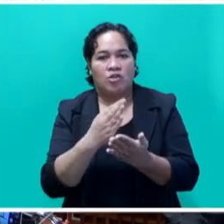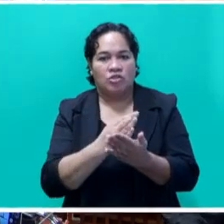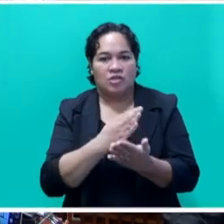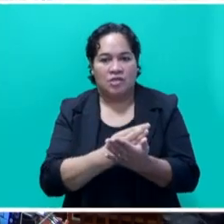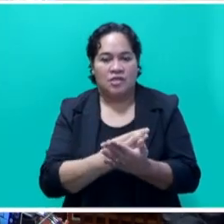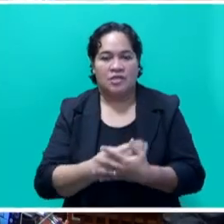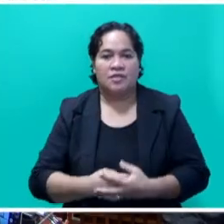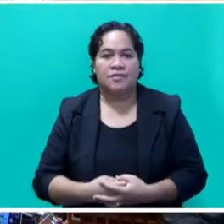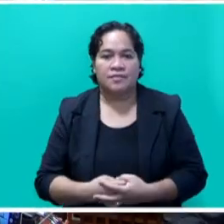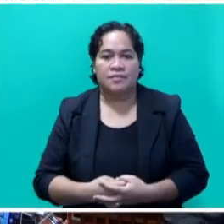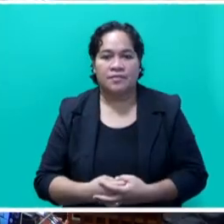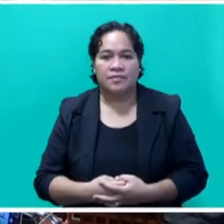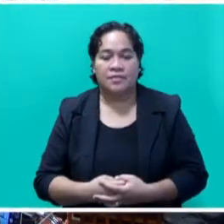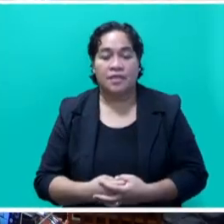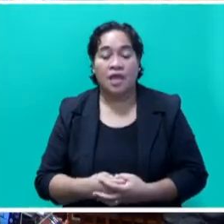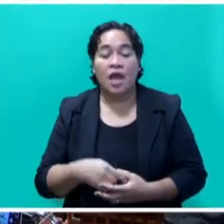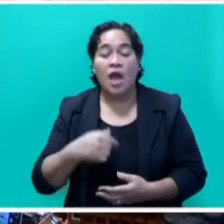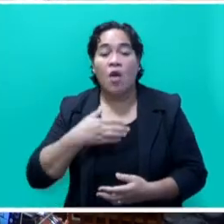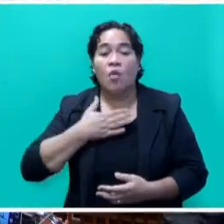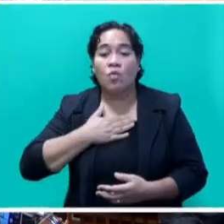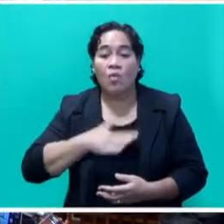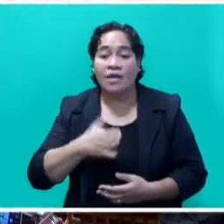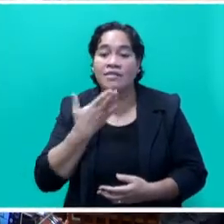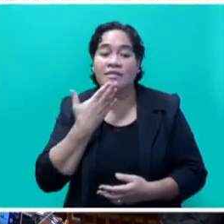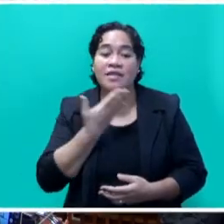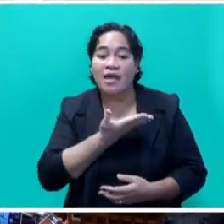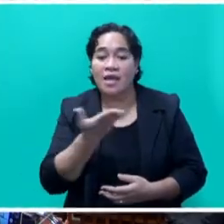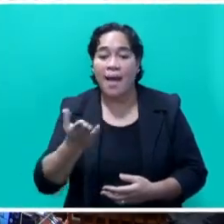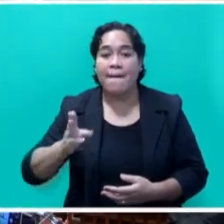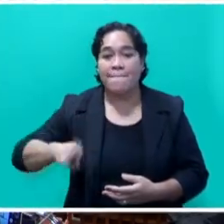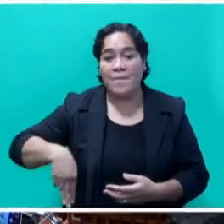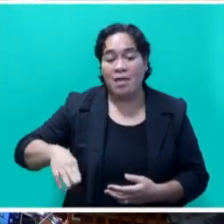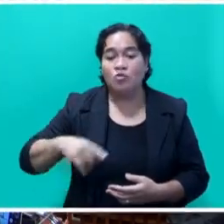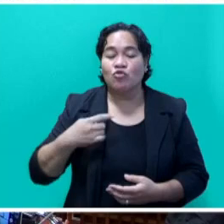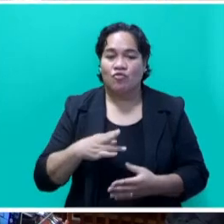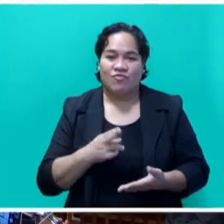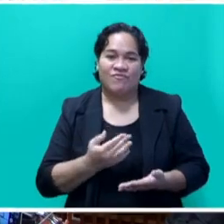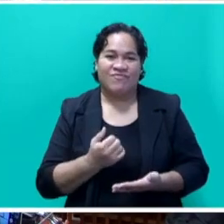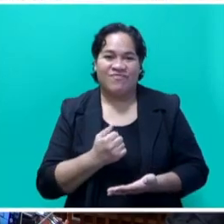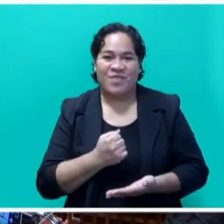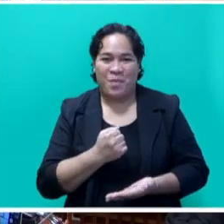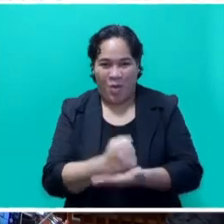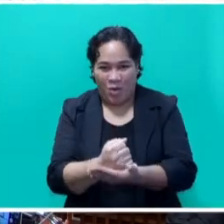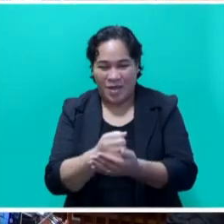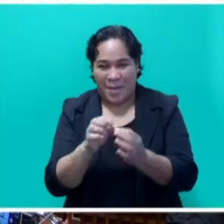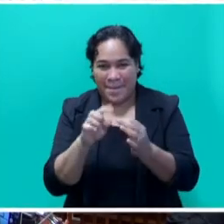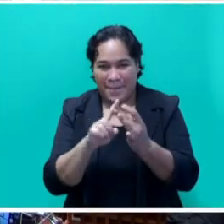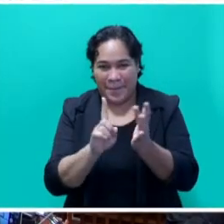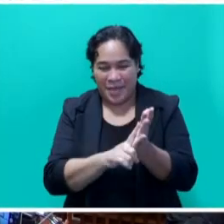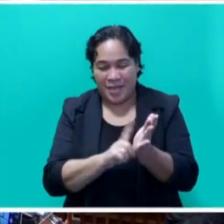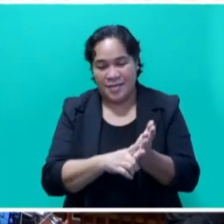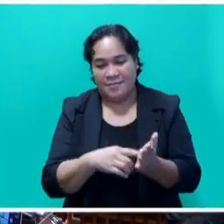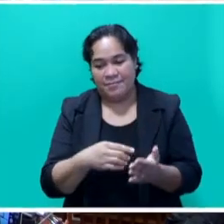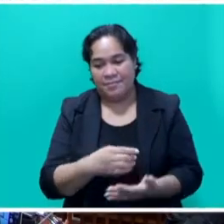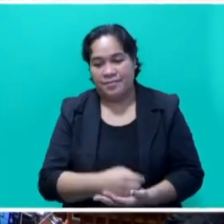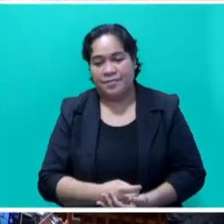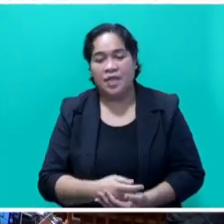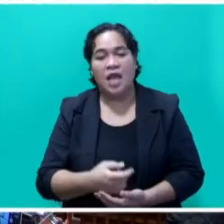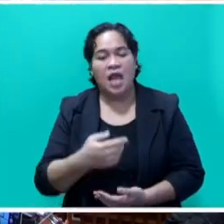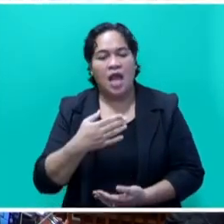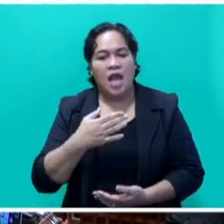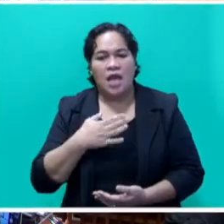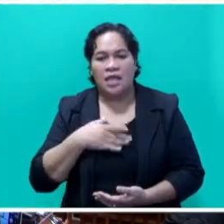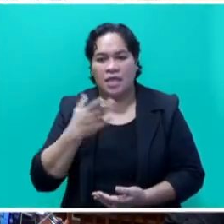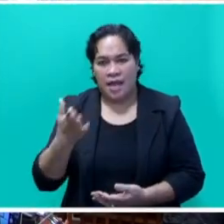made. Mr. Speaker, sir, I'd like to thank those members who spoke in favour of the consequential bills. Mr. Speaker, just very quickly the Honourable Prime Minister